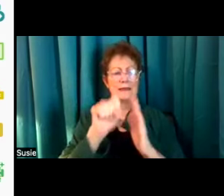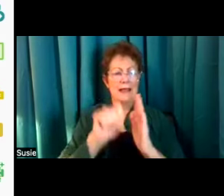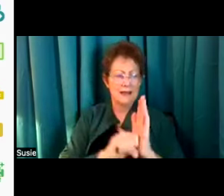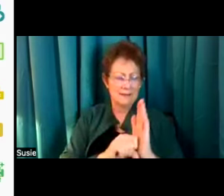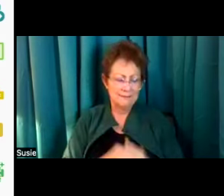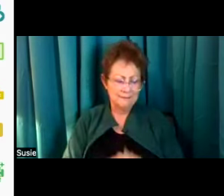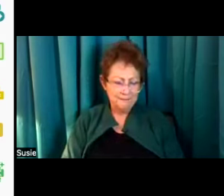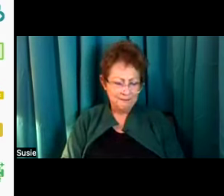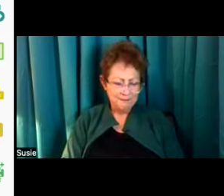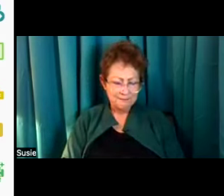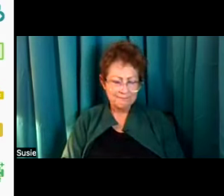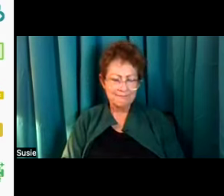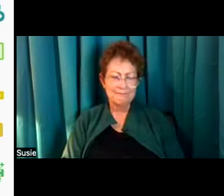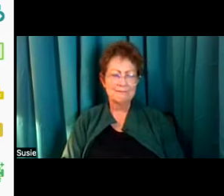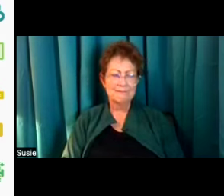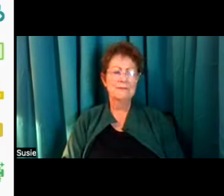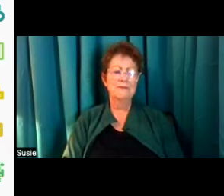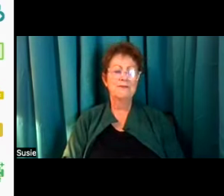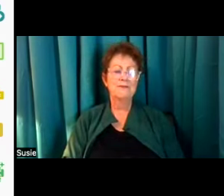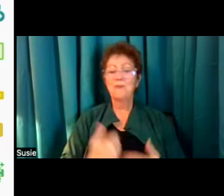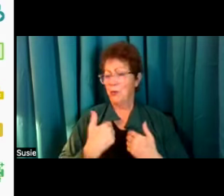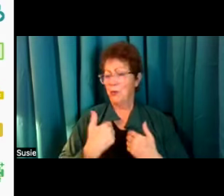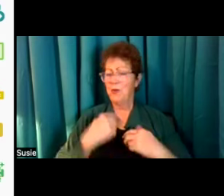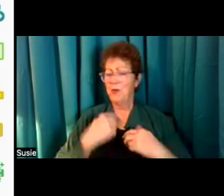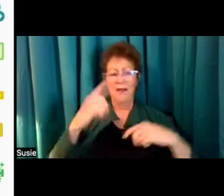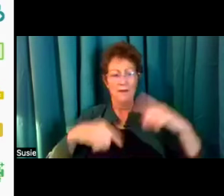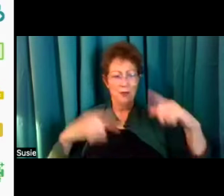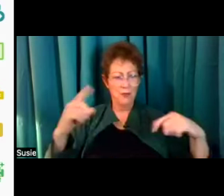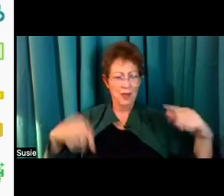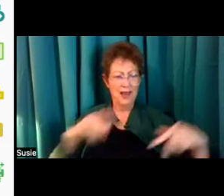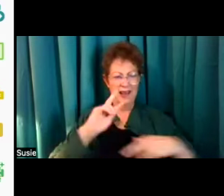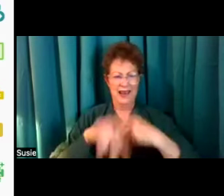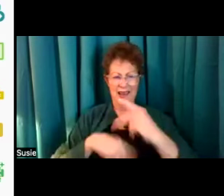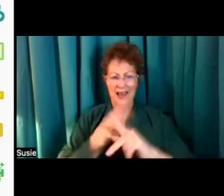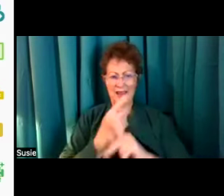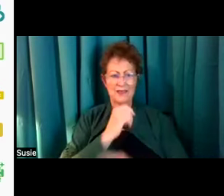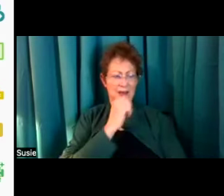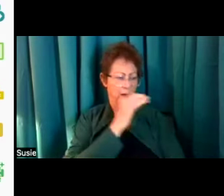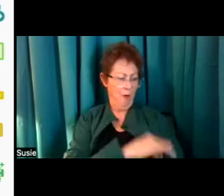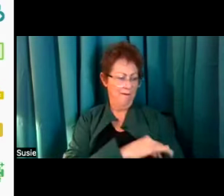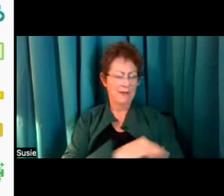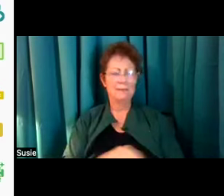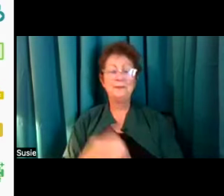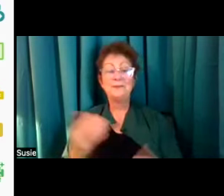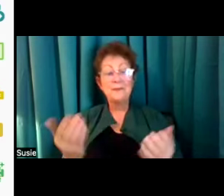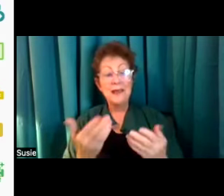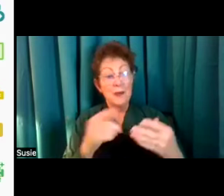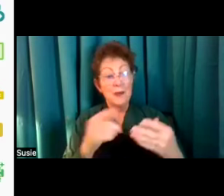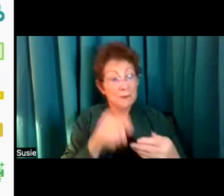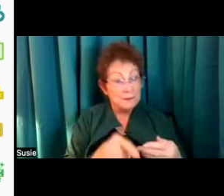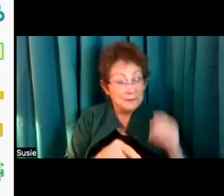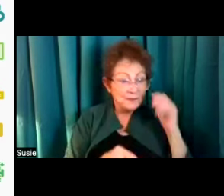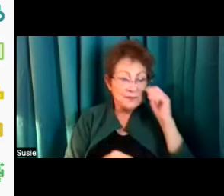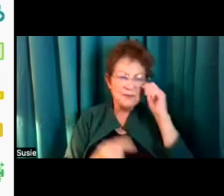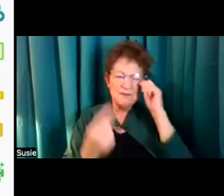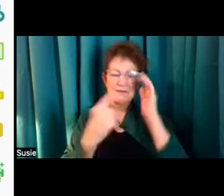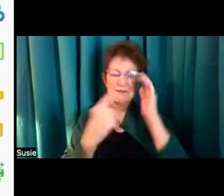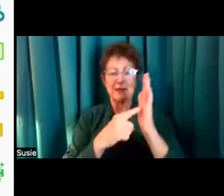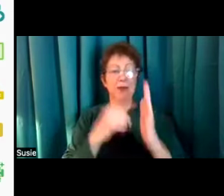There are a variety, as I mentioned, of types of nonprofits. Here, a couple examples in the state